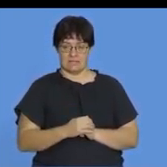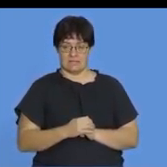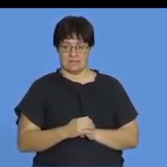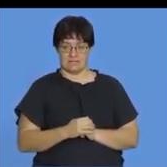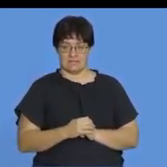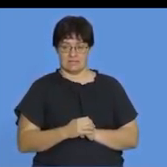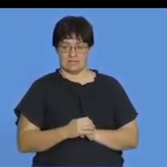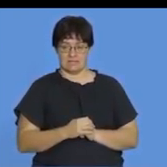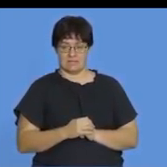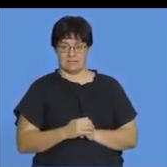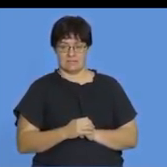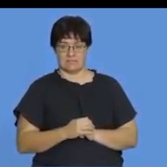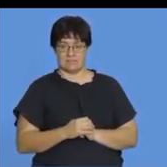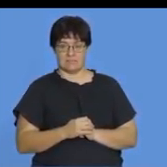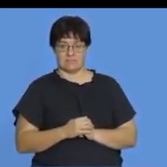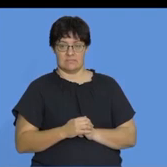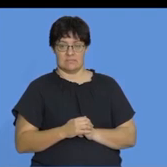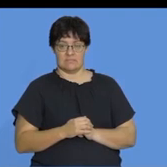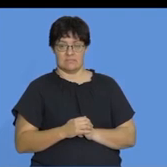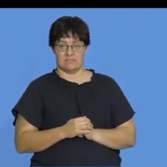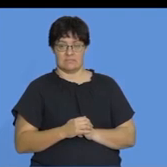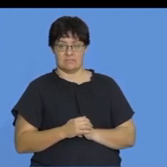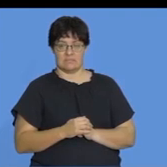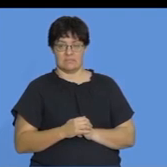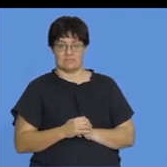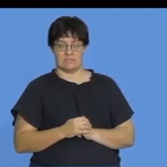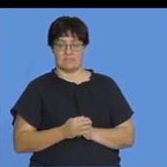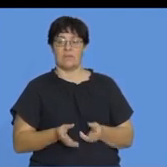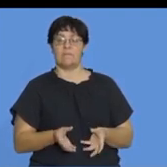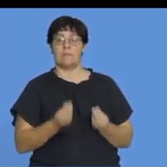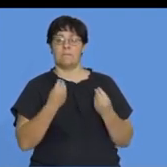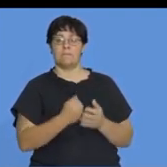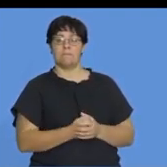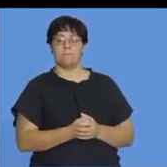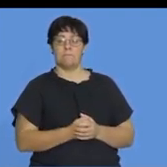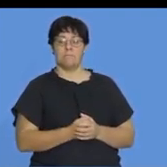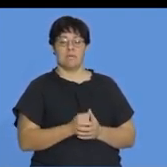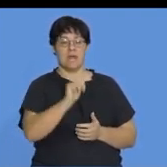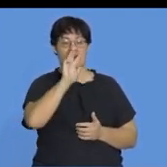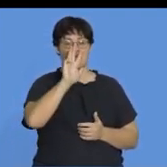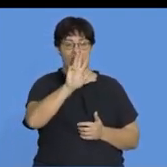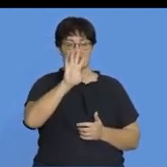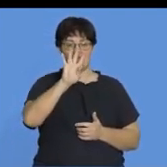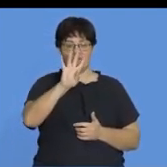going to multiply this by 100, okay? This gives us